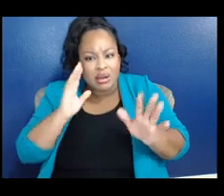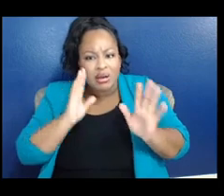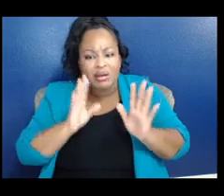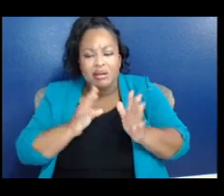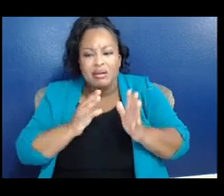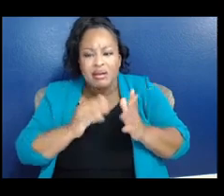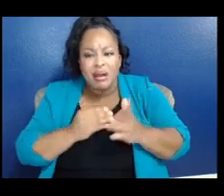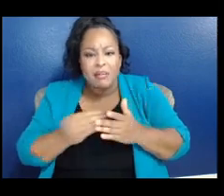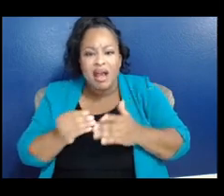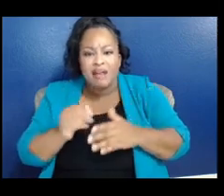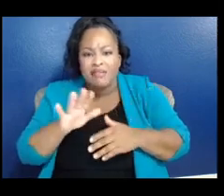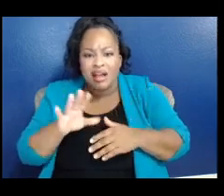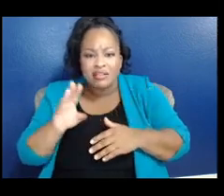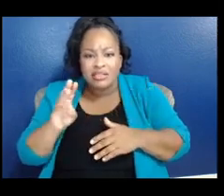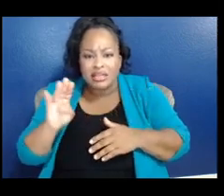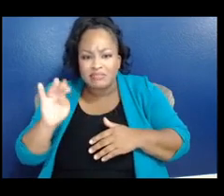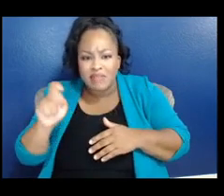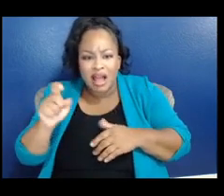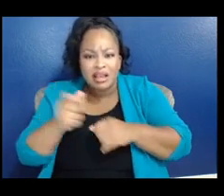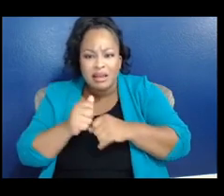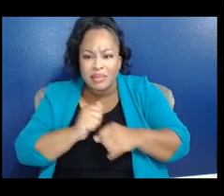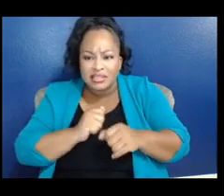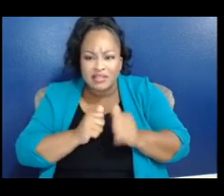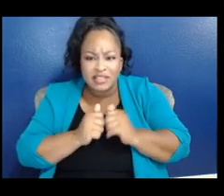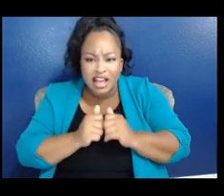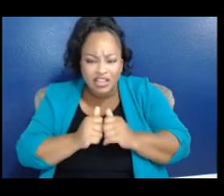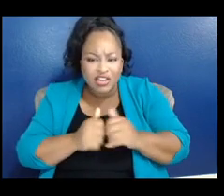and just get myself together.